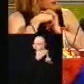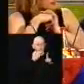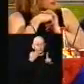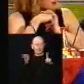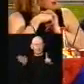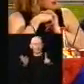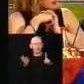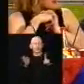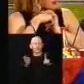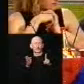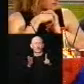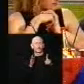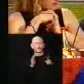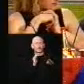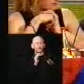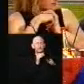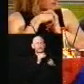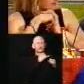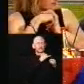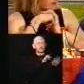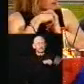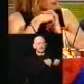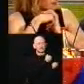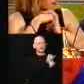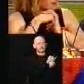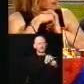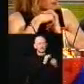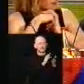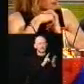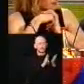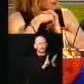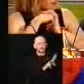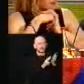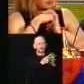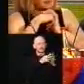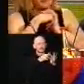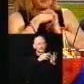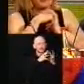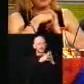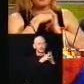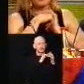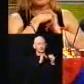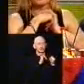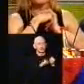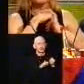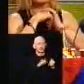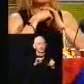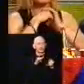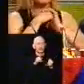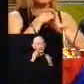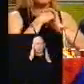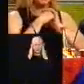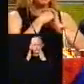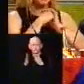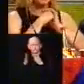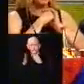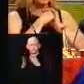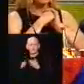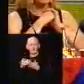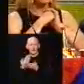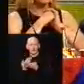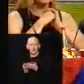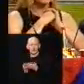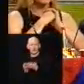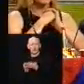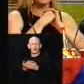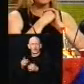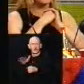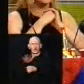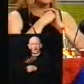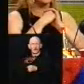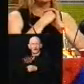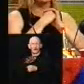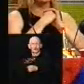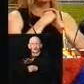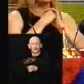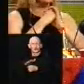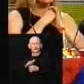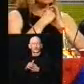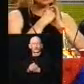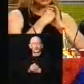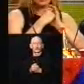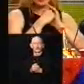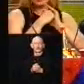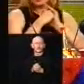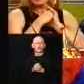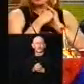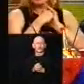Waterfront And all those Sort of things And that's going to be The challenge And the politicians Are going to have to Handle the international Issues